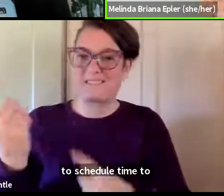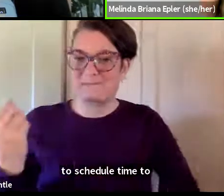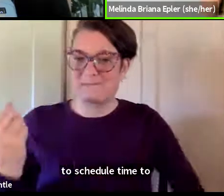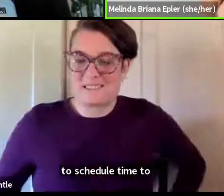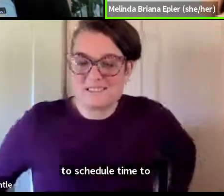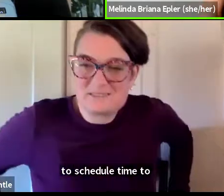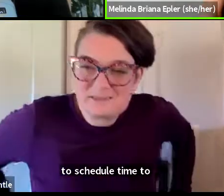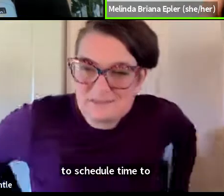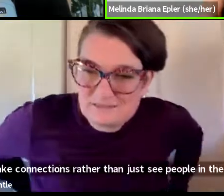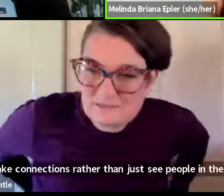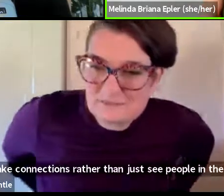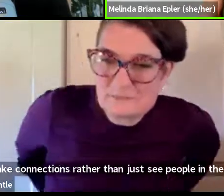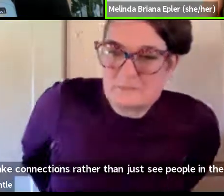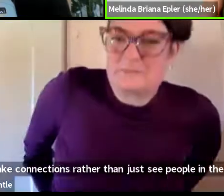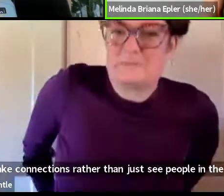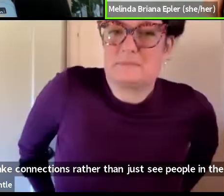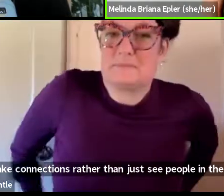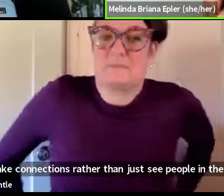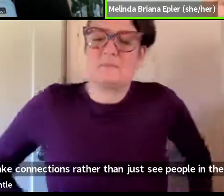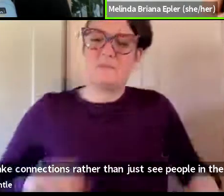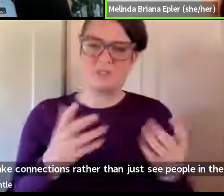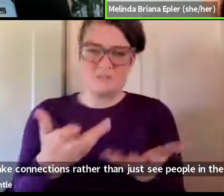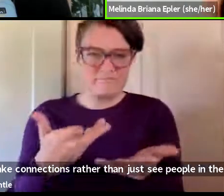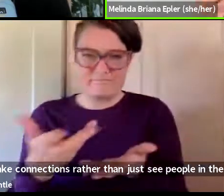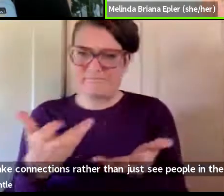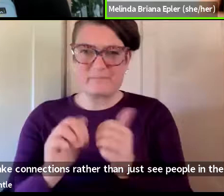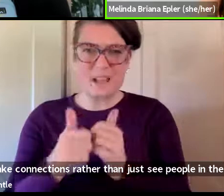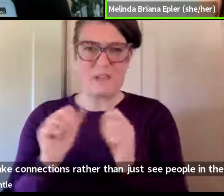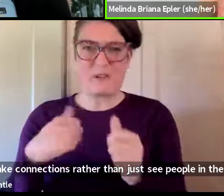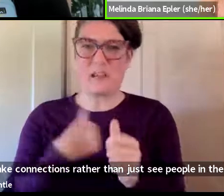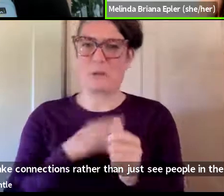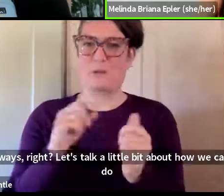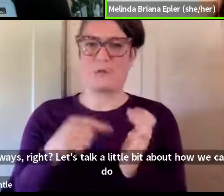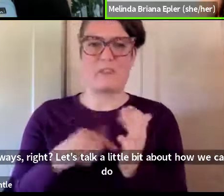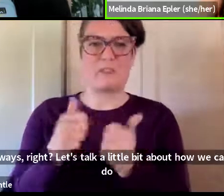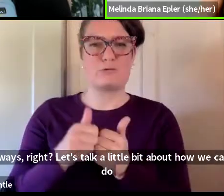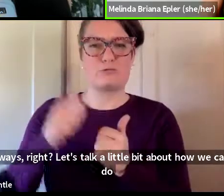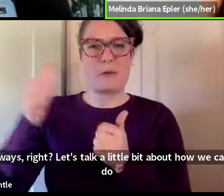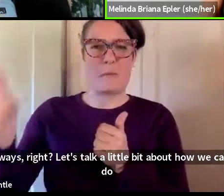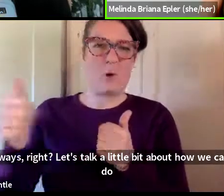so let's talk a little bit about how we can do this remotely, how we can continue to